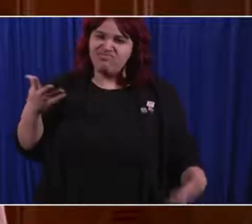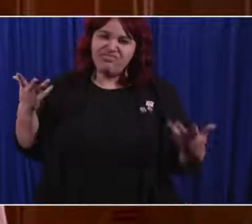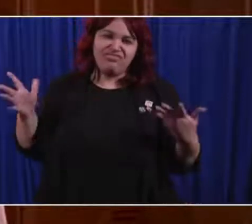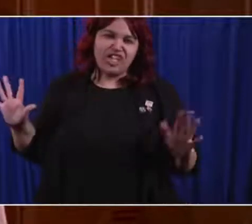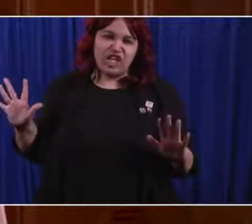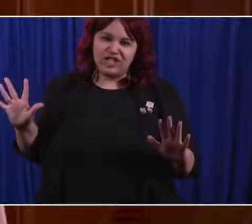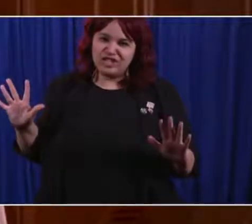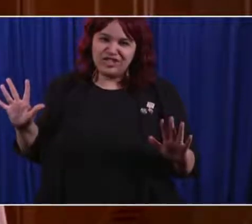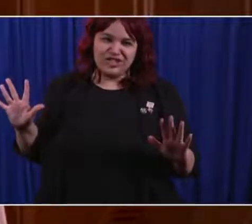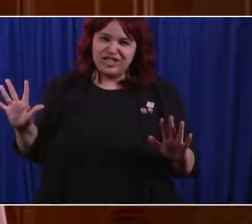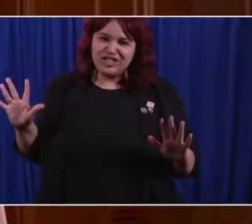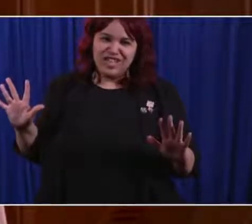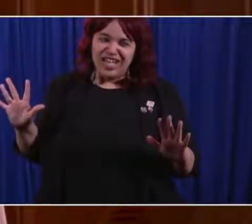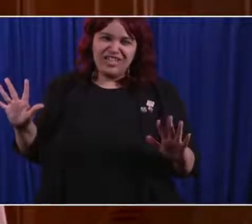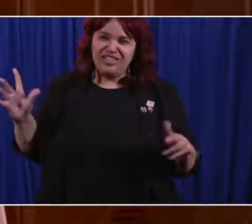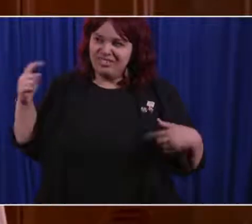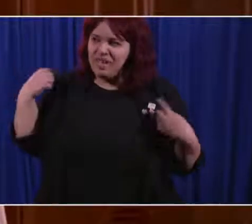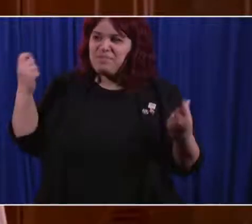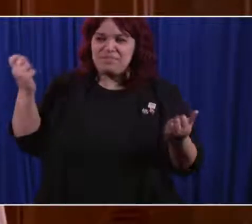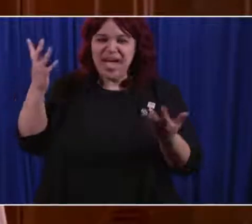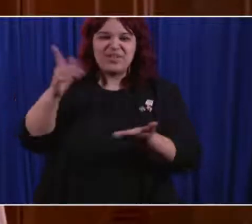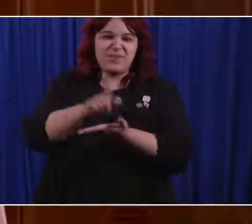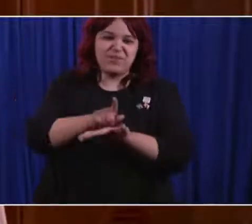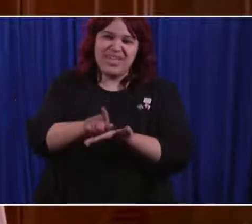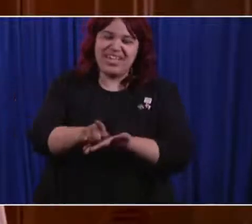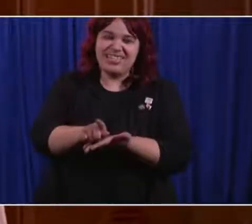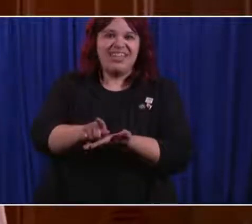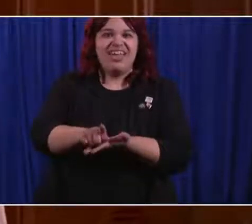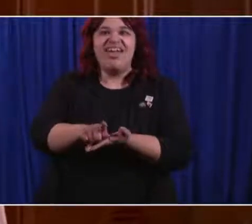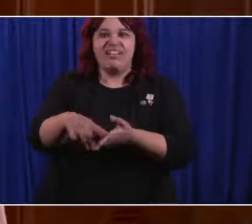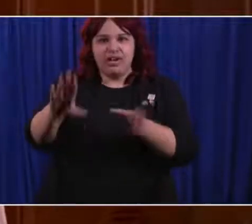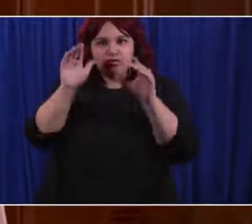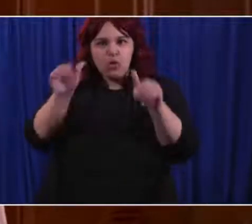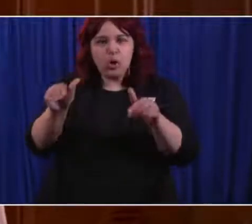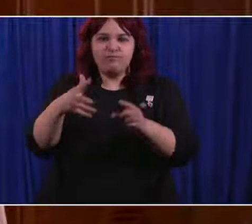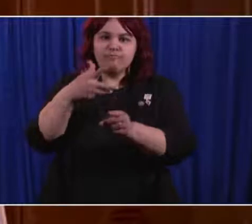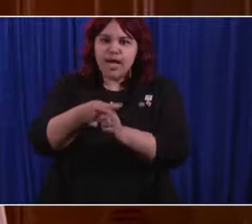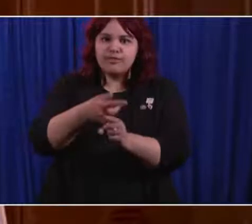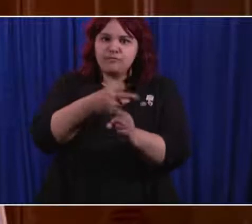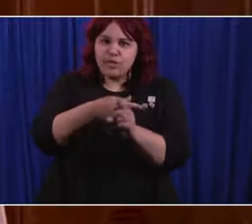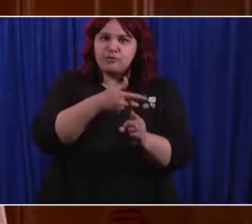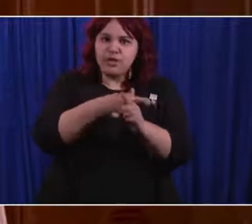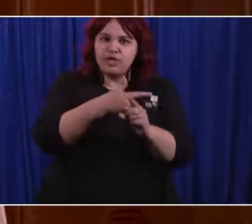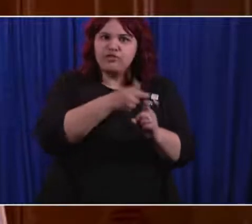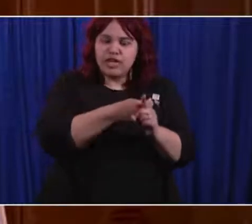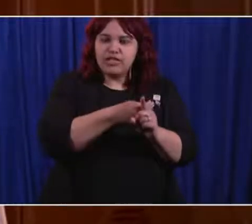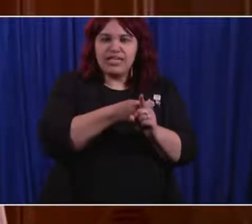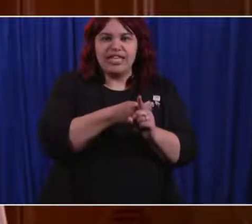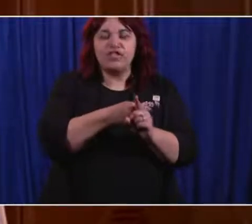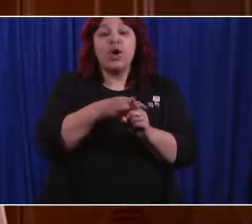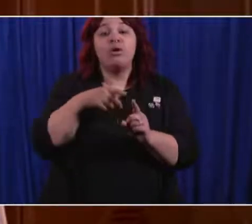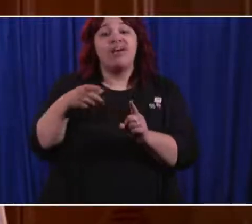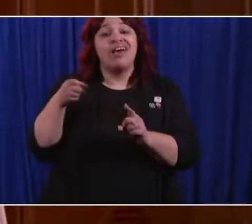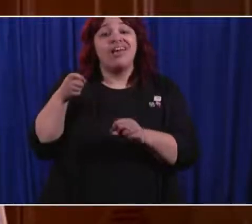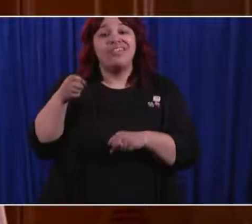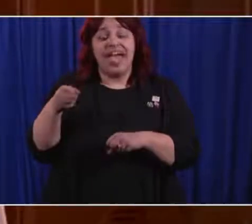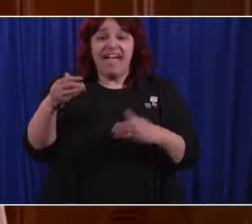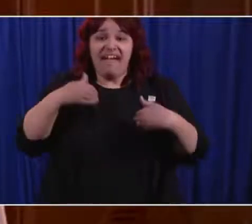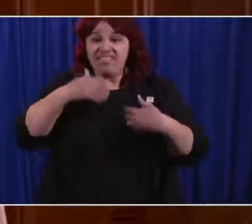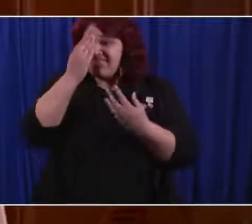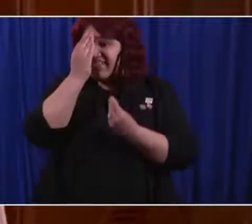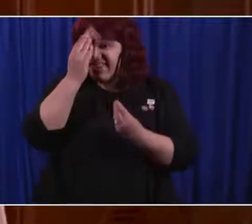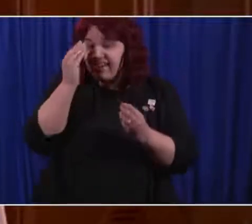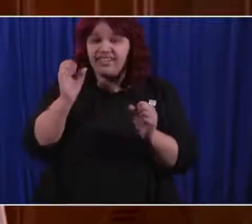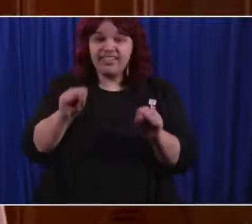feel when you talk to them about how they're filling, and they can compare it to past weeks, and they